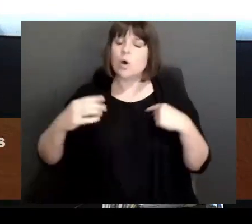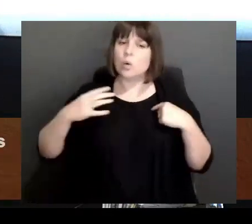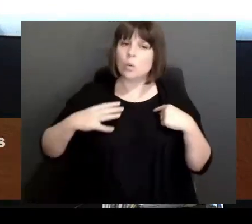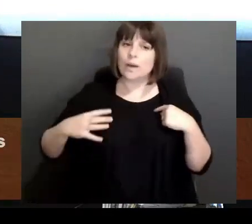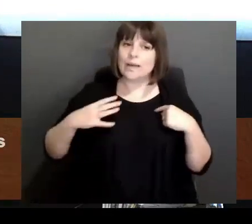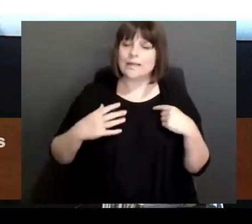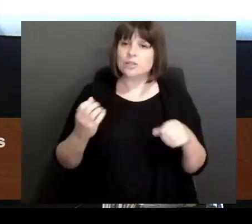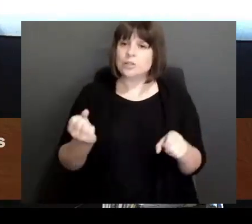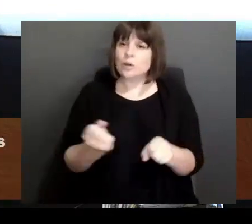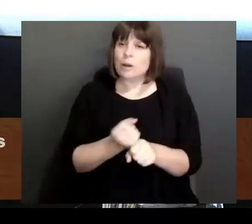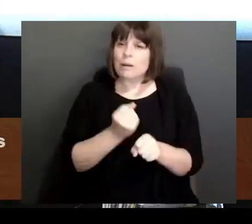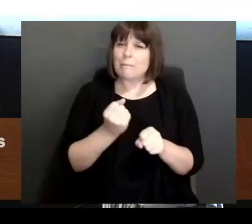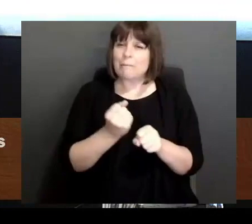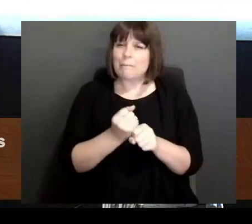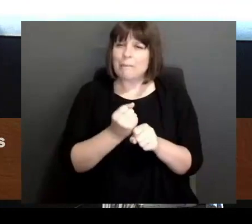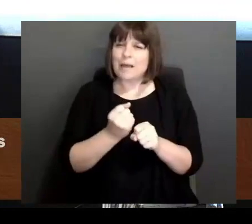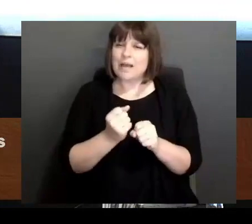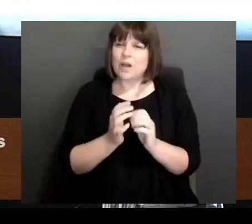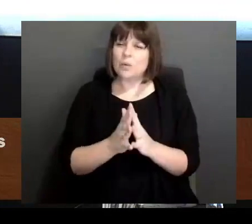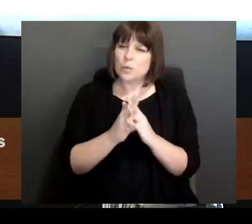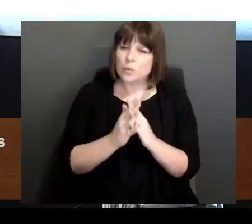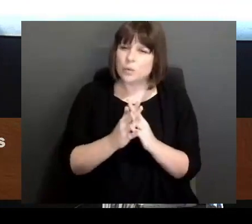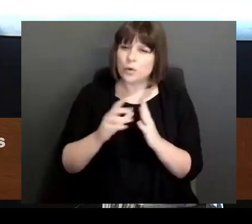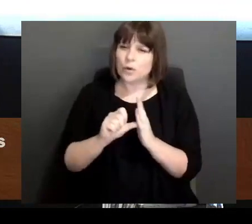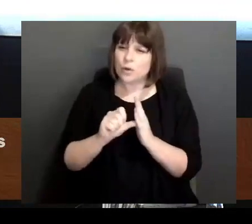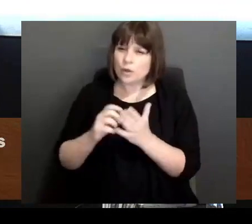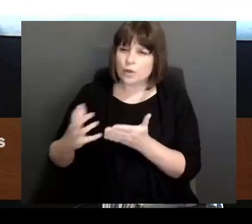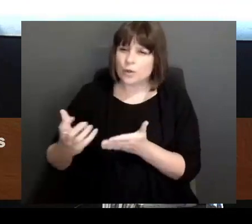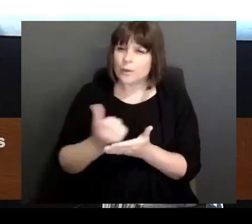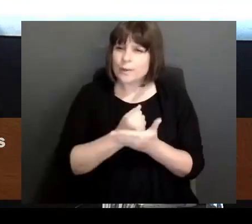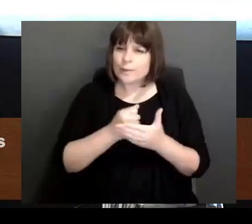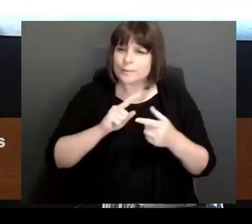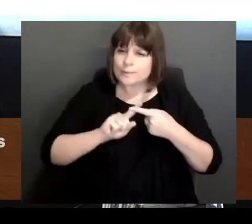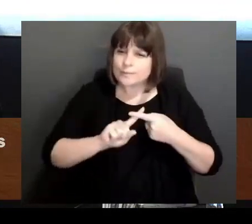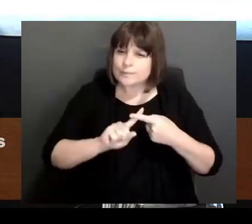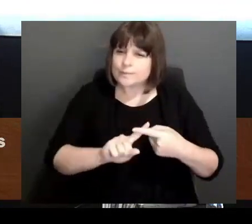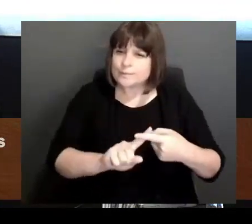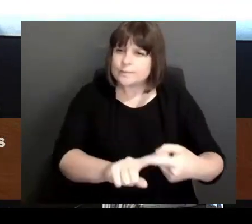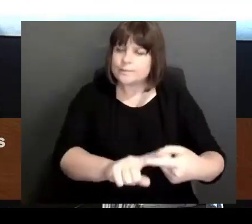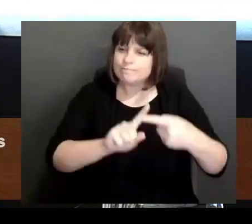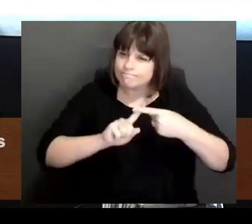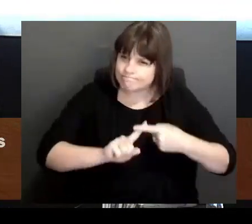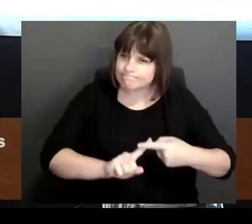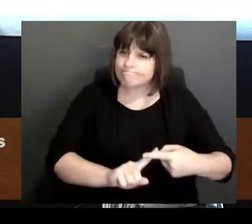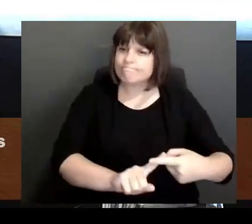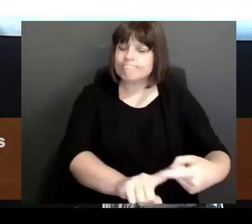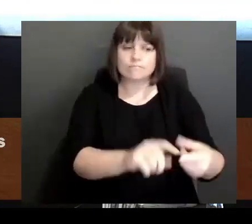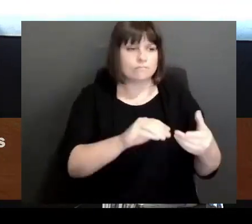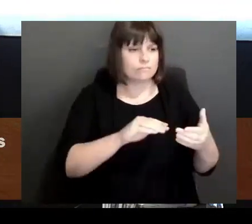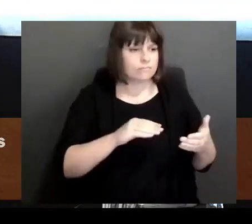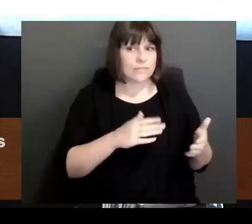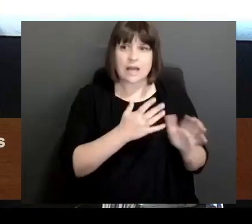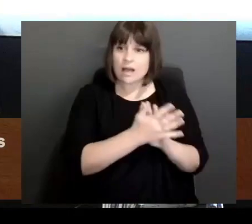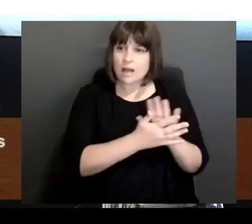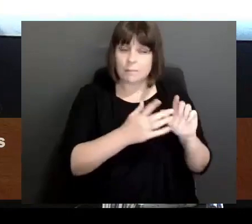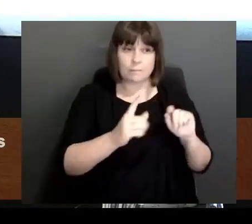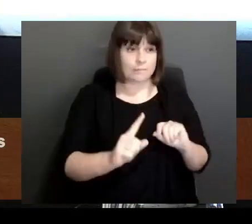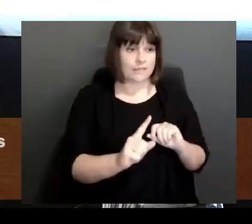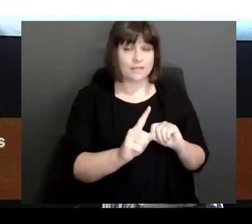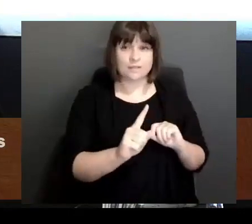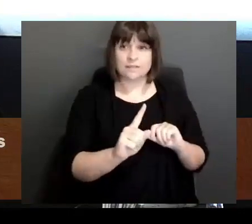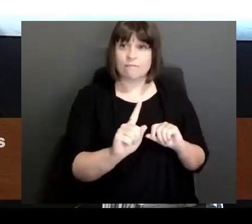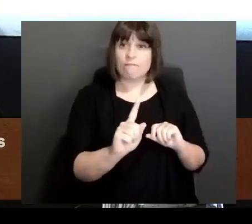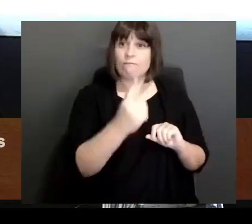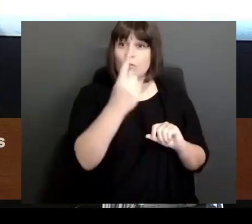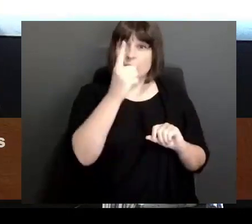meaningful revenue stream, revenue base that is enduring, to enable First Peoples to really truly